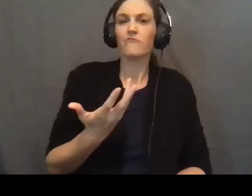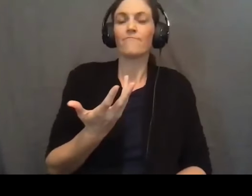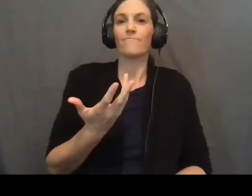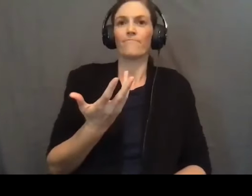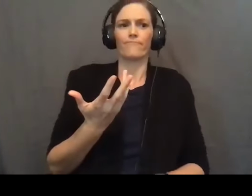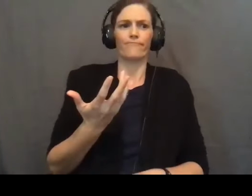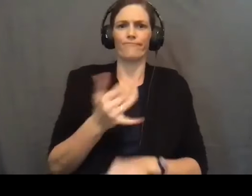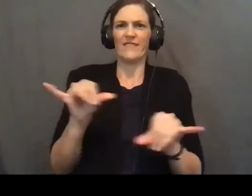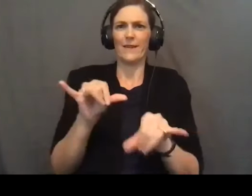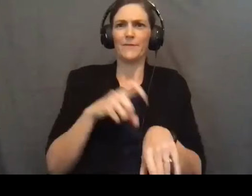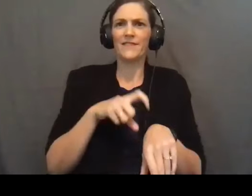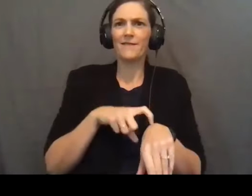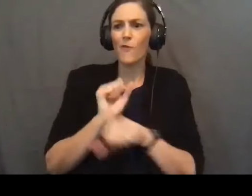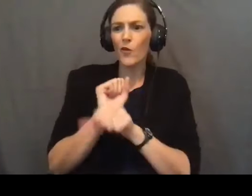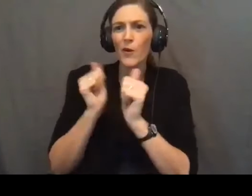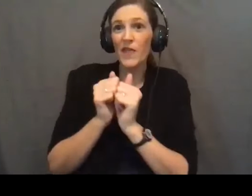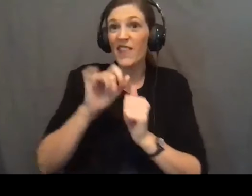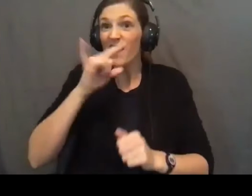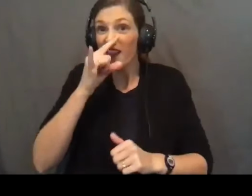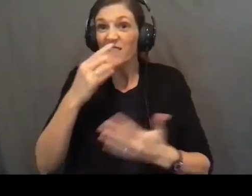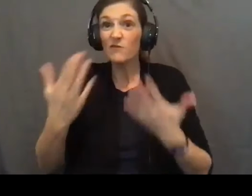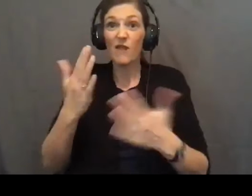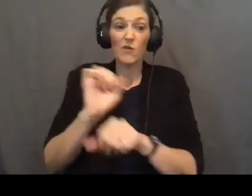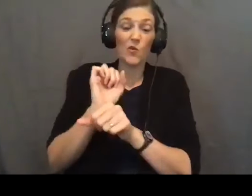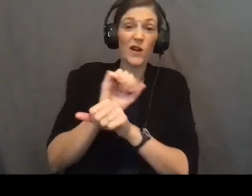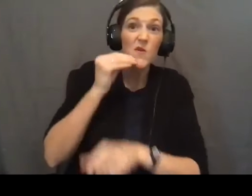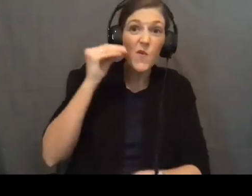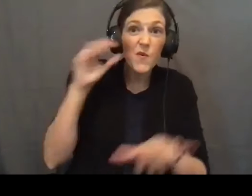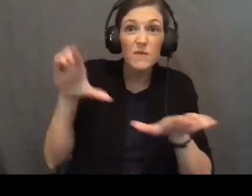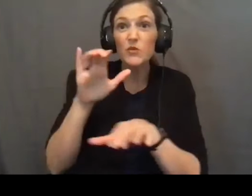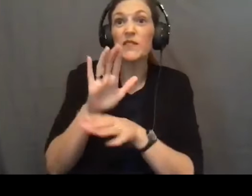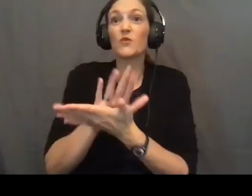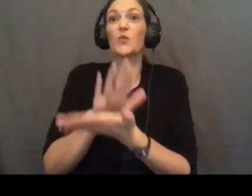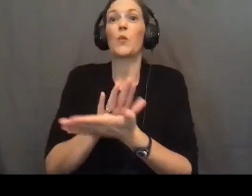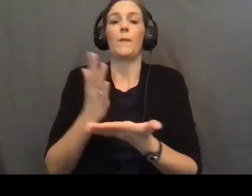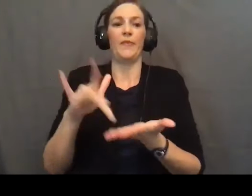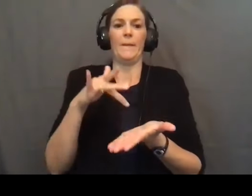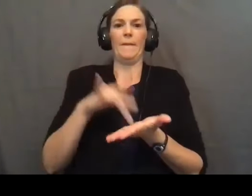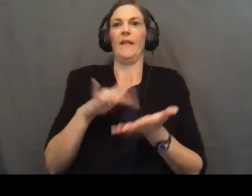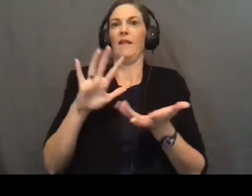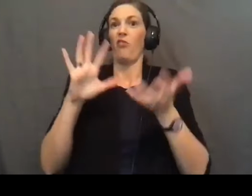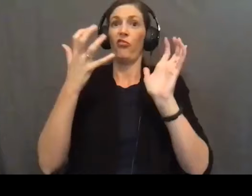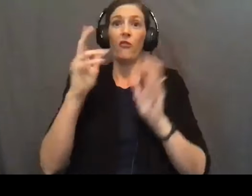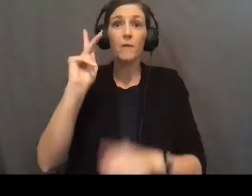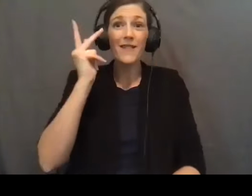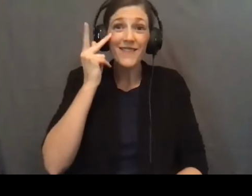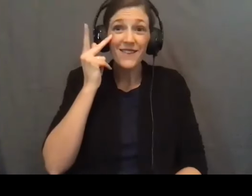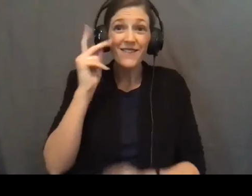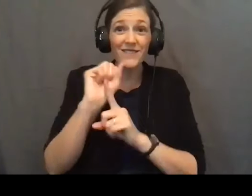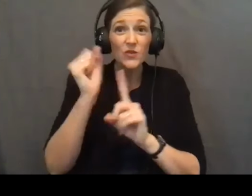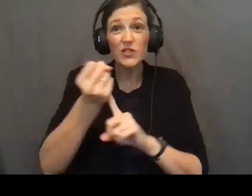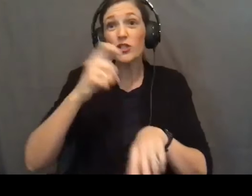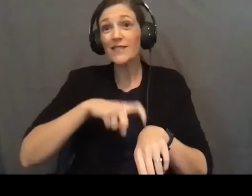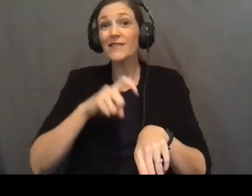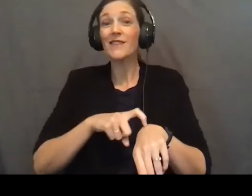working with kids who might be working at home doing school. We are in the midst of a messy political situation and season